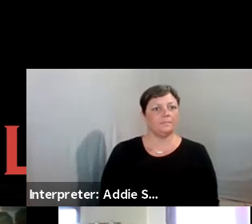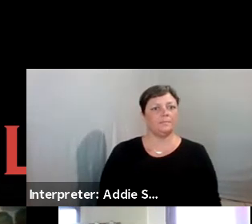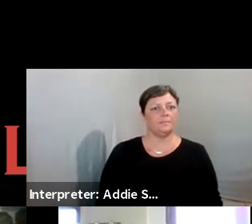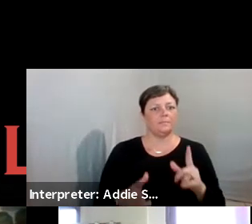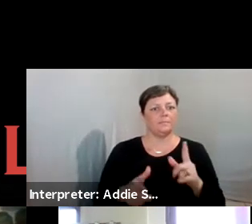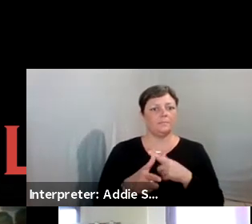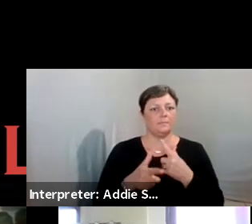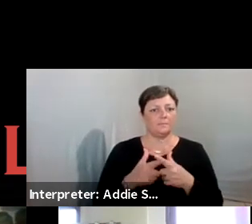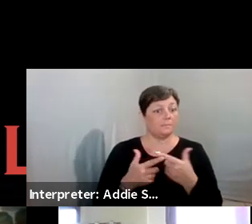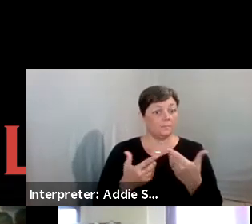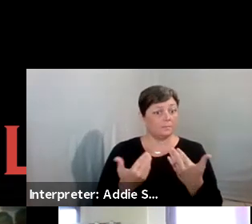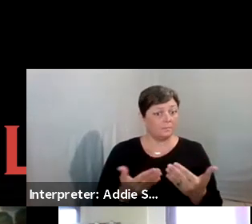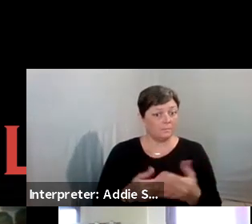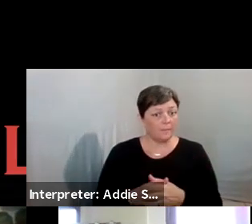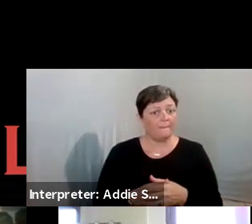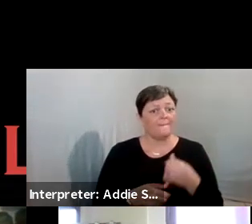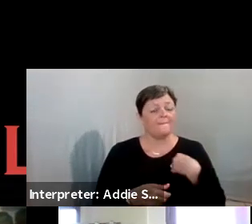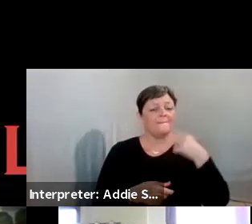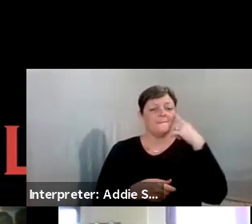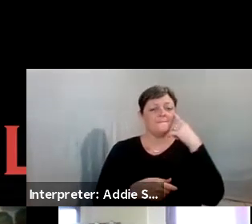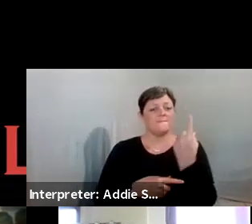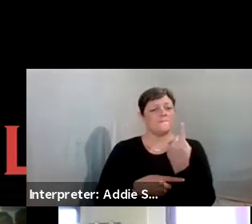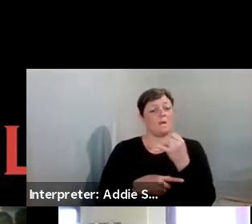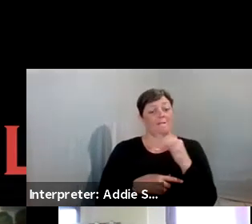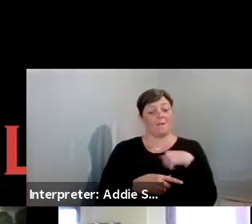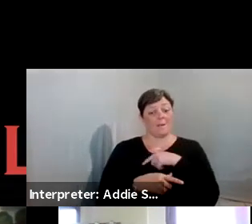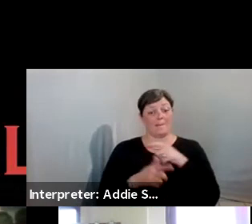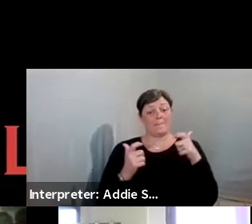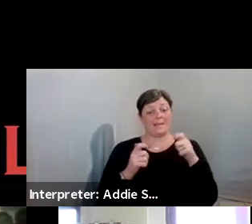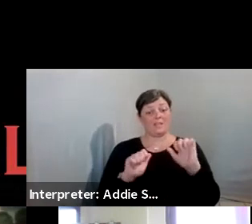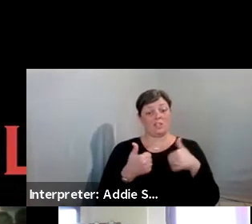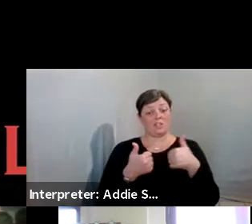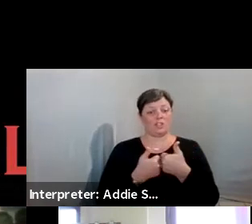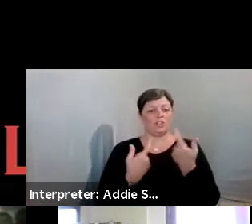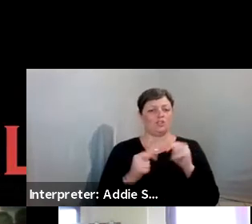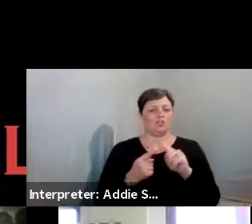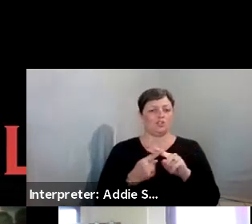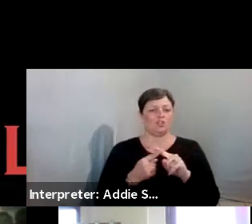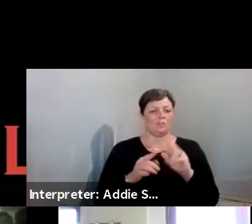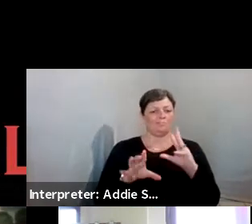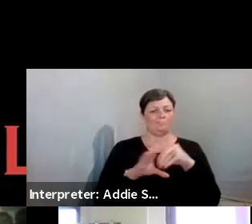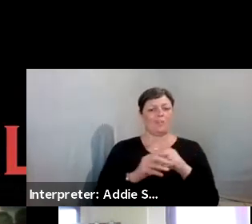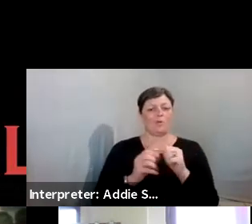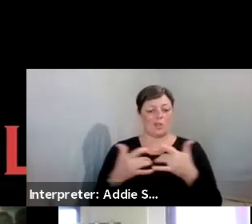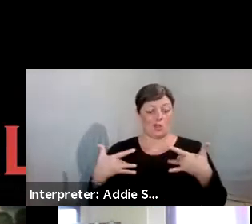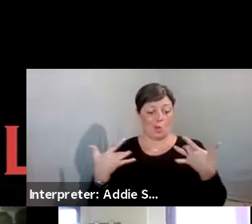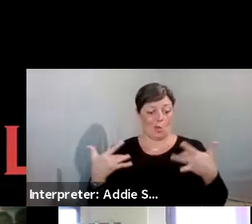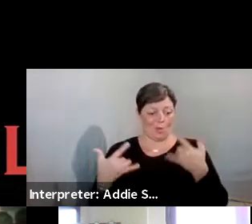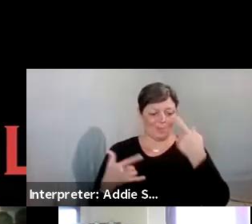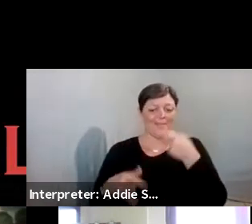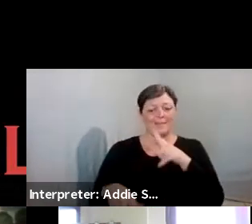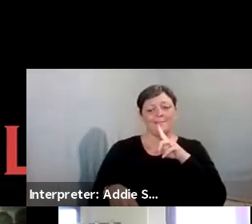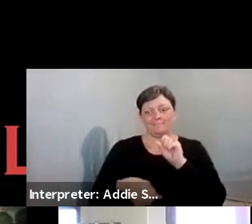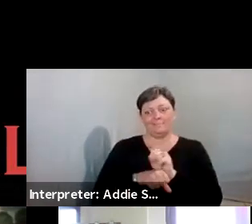then, oh, go ahead. I think one of our biggest challenges has been trying to stay engaged with our youth, because they definitely have the